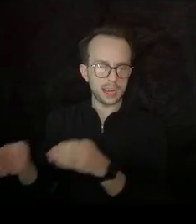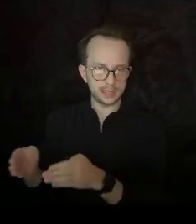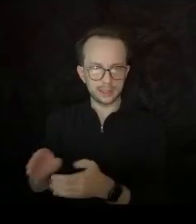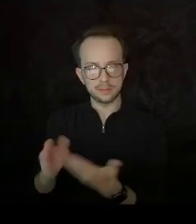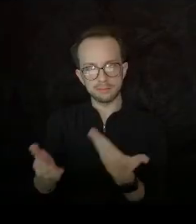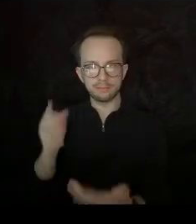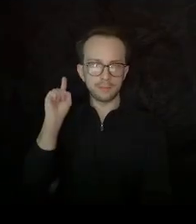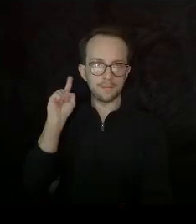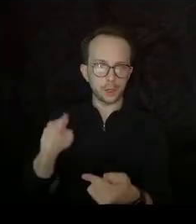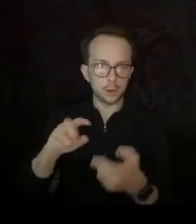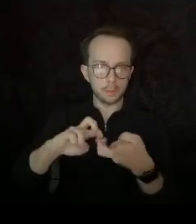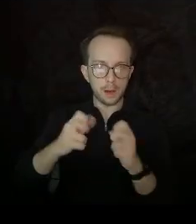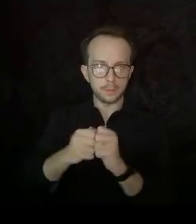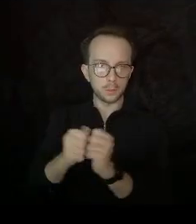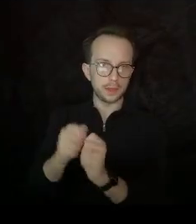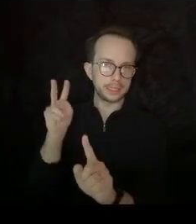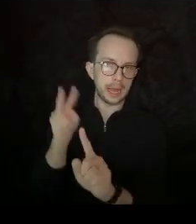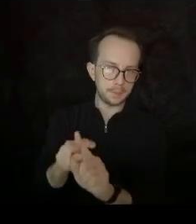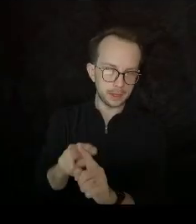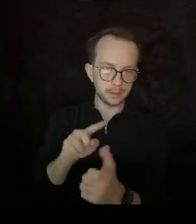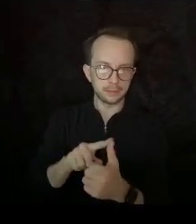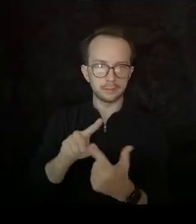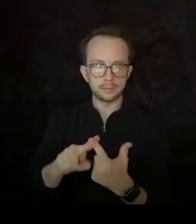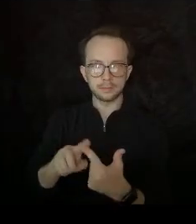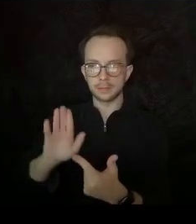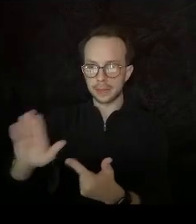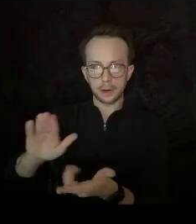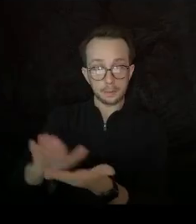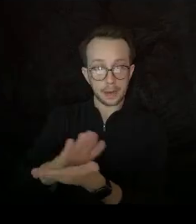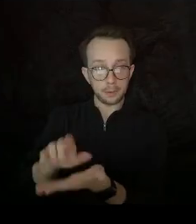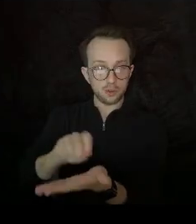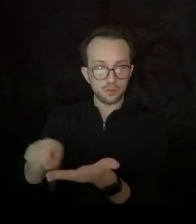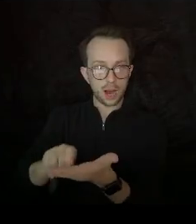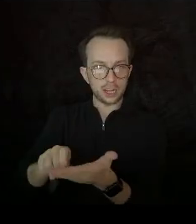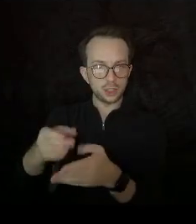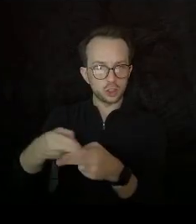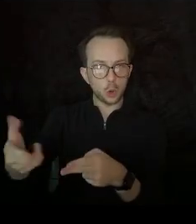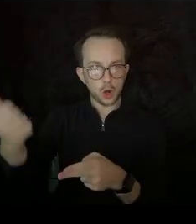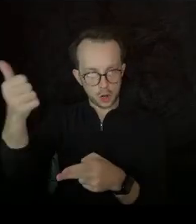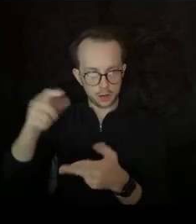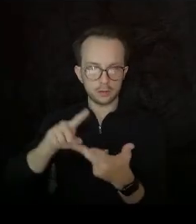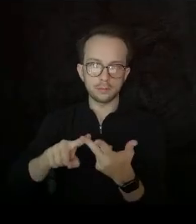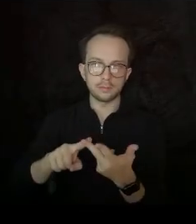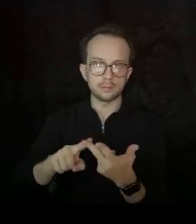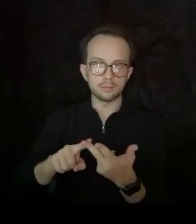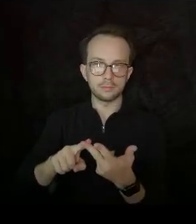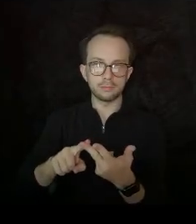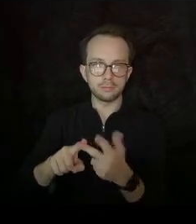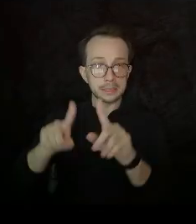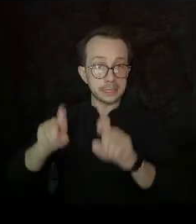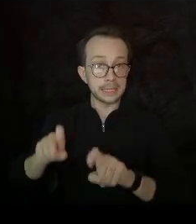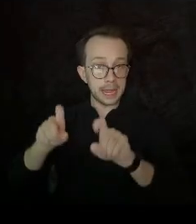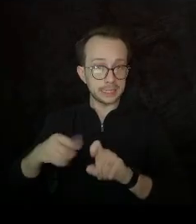assignment, writing shorter papers, or answering fewer test questions.